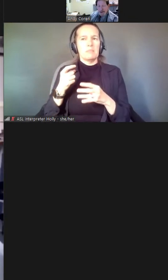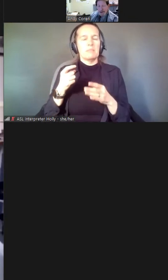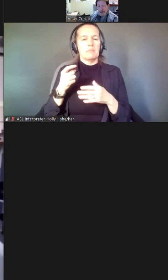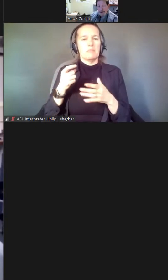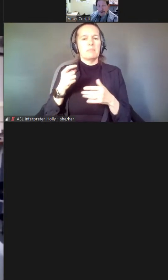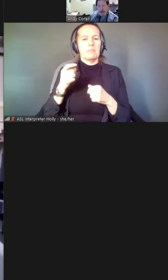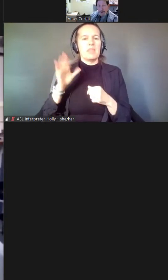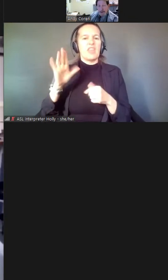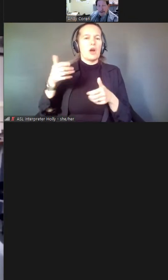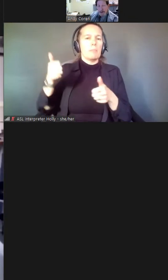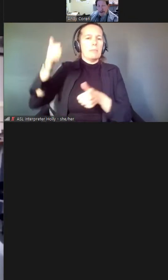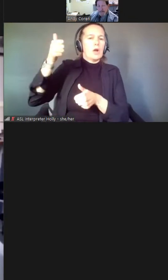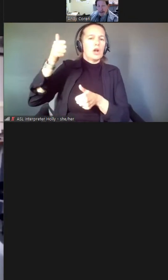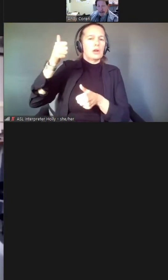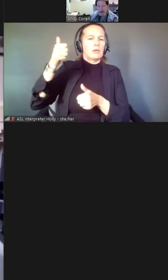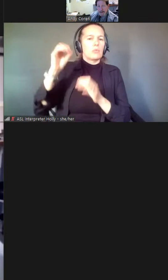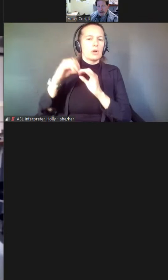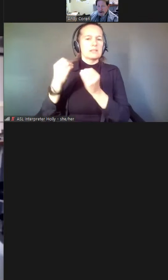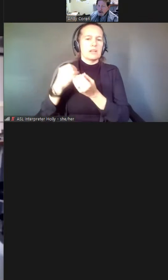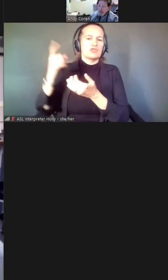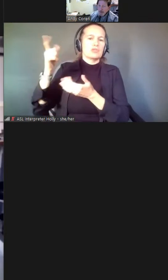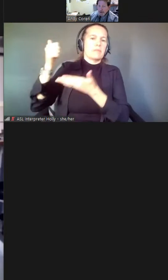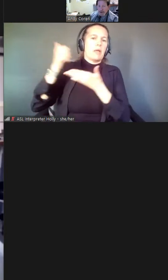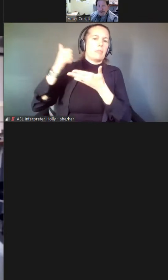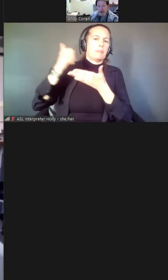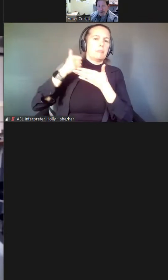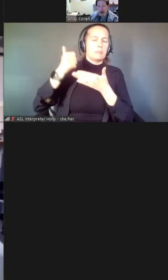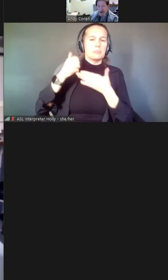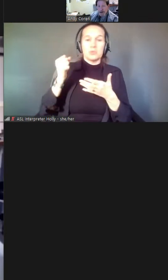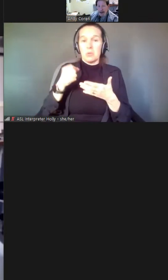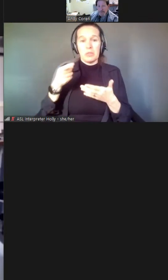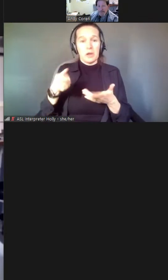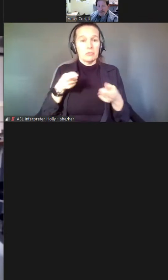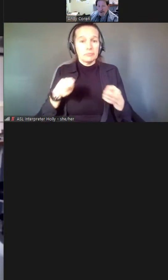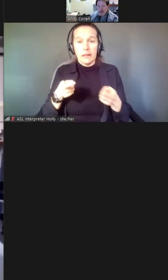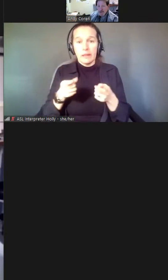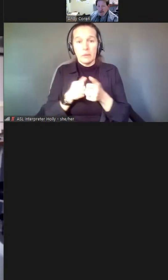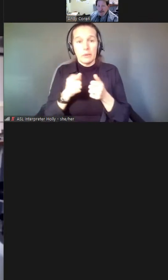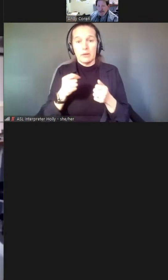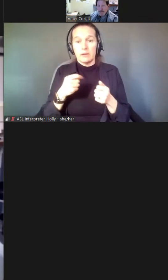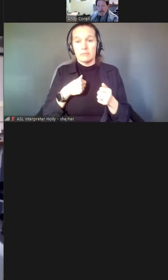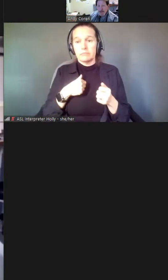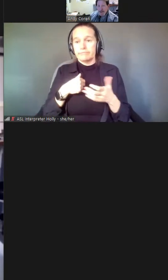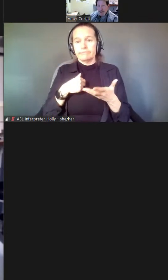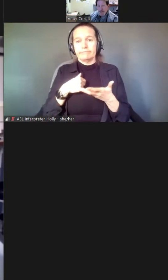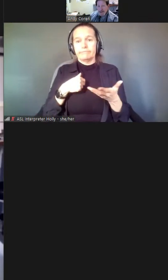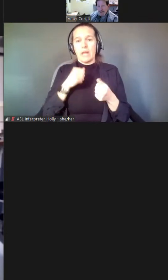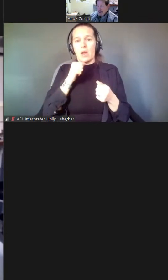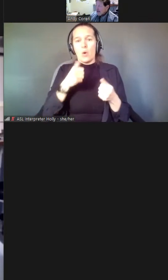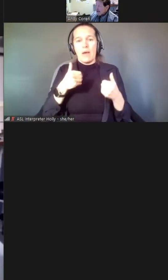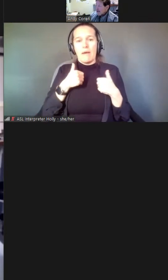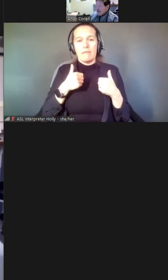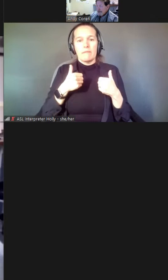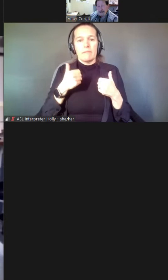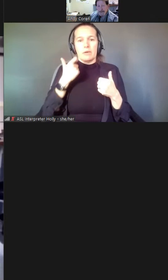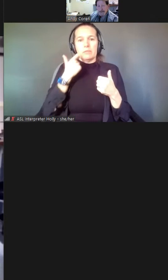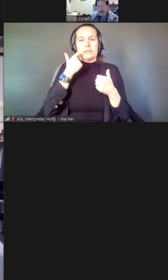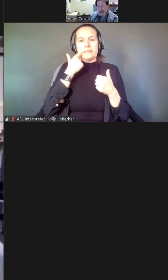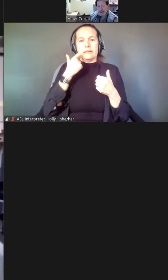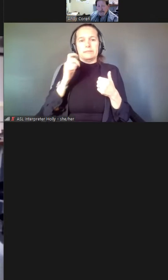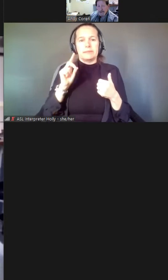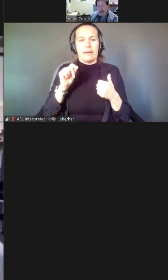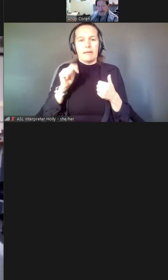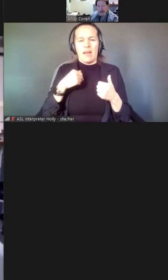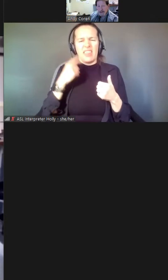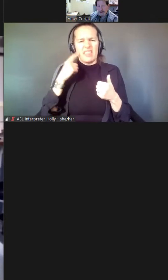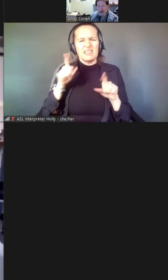parent organization, and they're coping with it. So I don't have the most recent data. I think they're doing testing